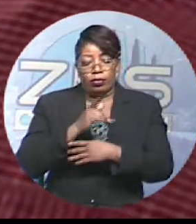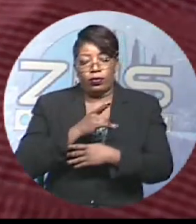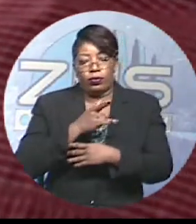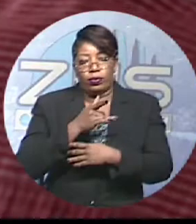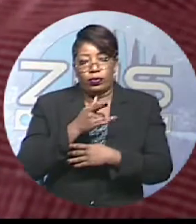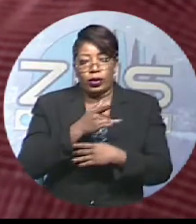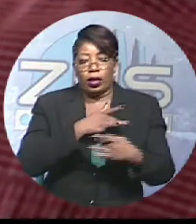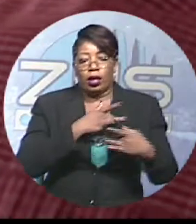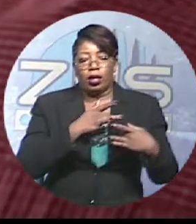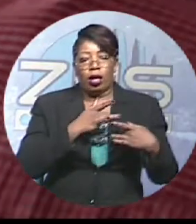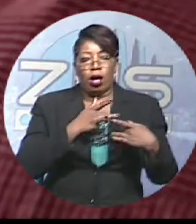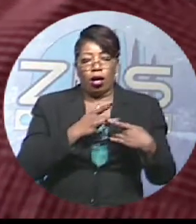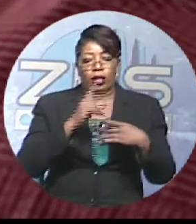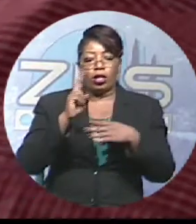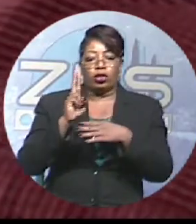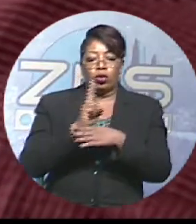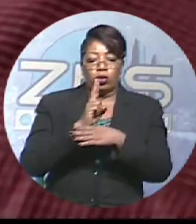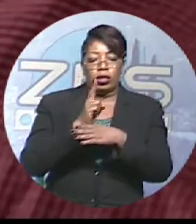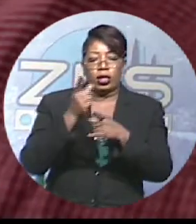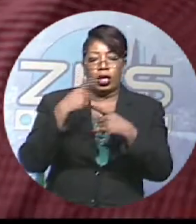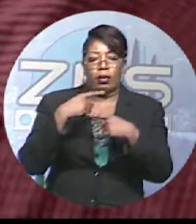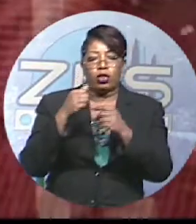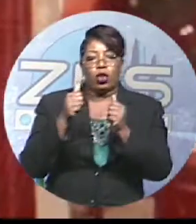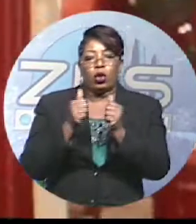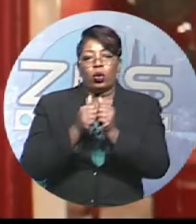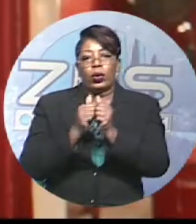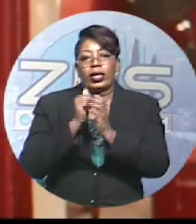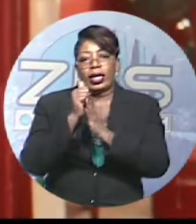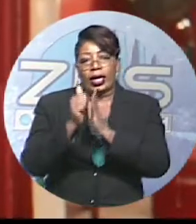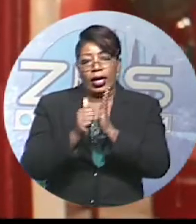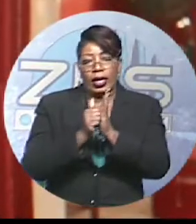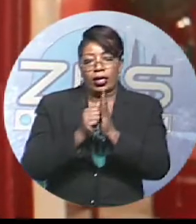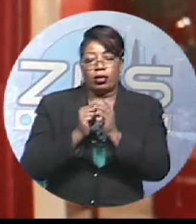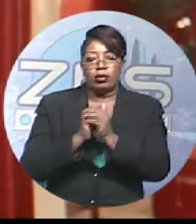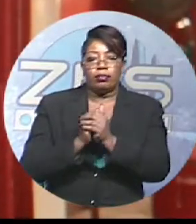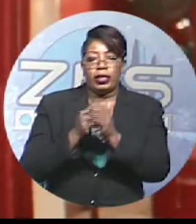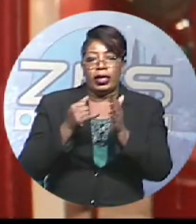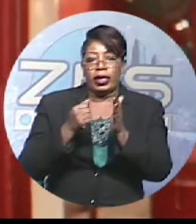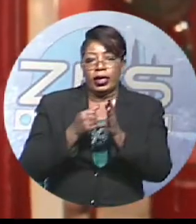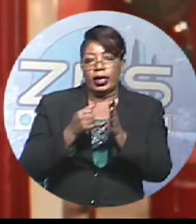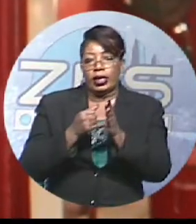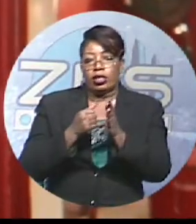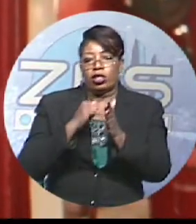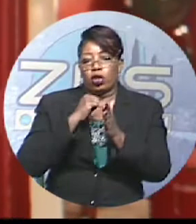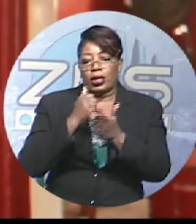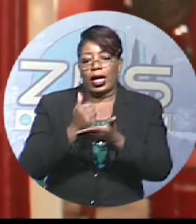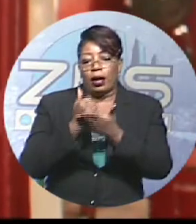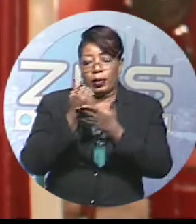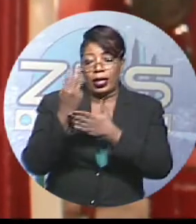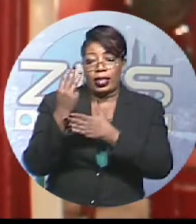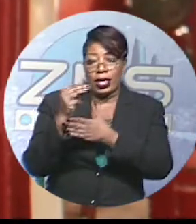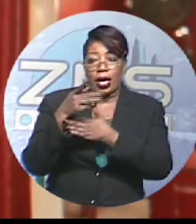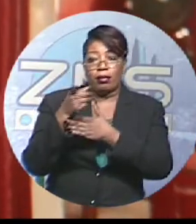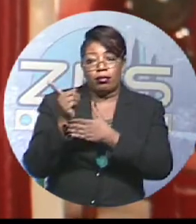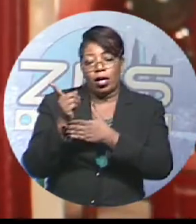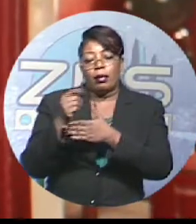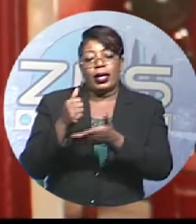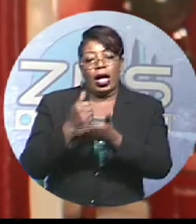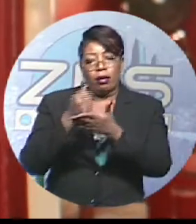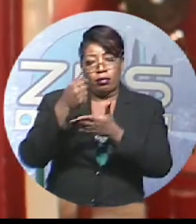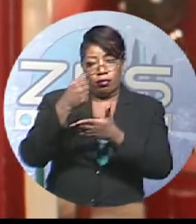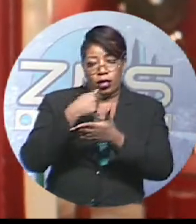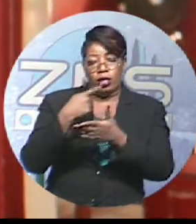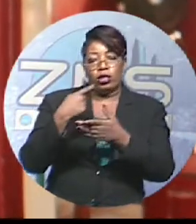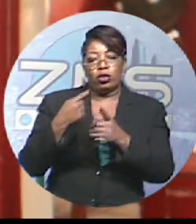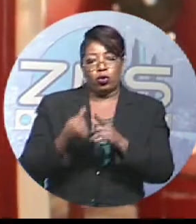and heart that usually comes with age. It ain't basically helping them, it's helping me too, and helping me